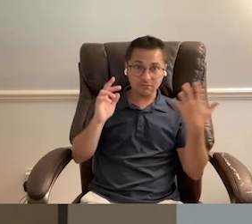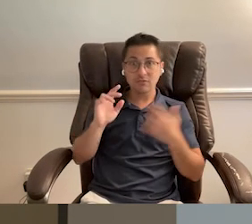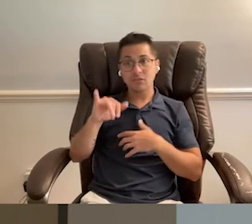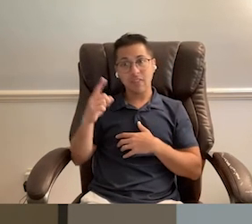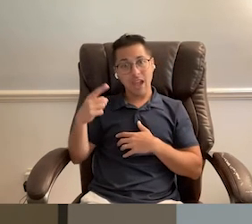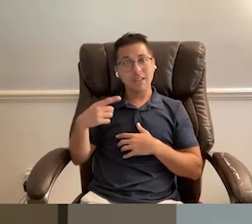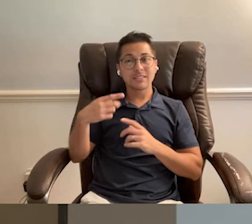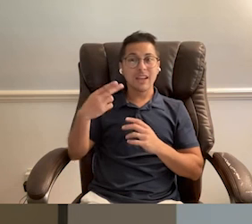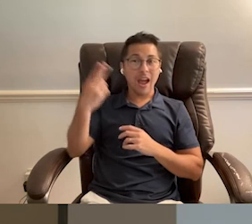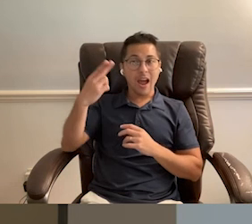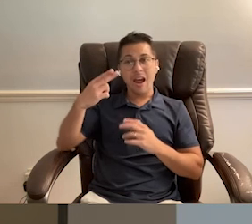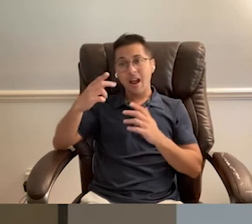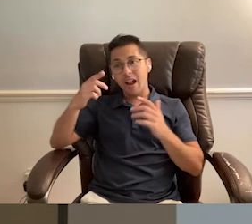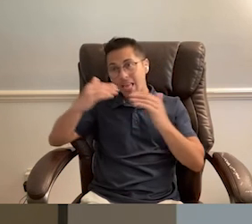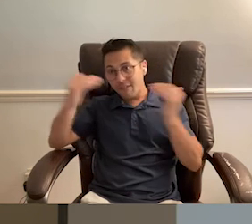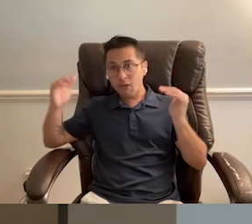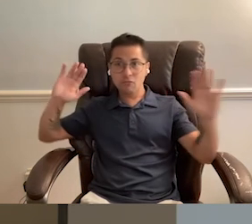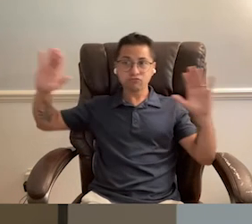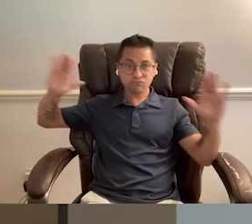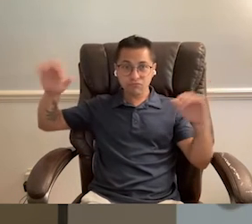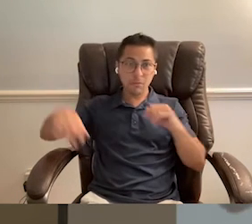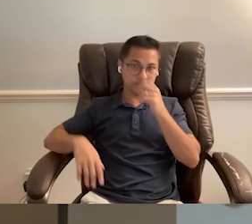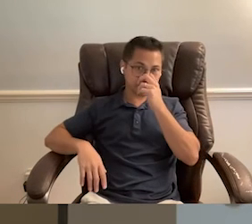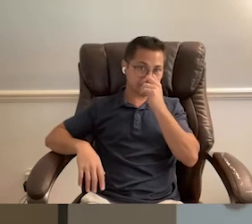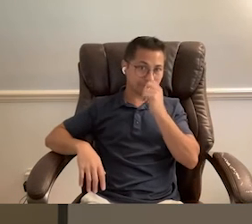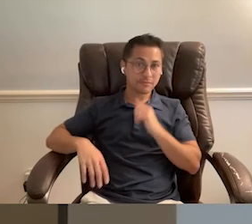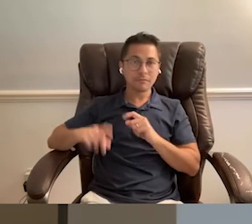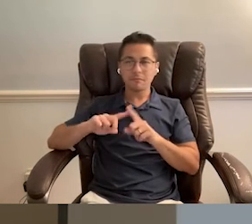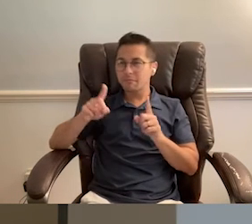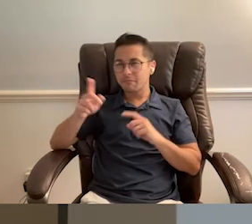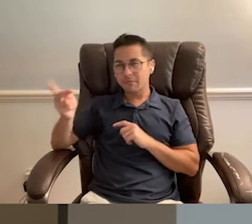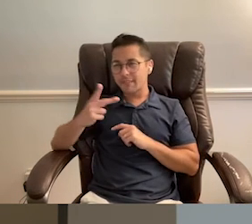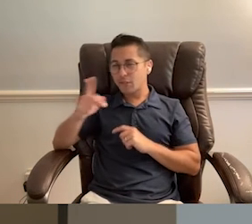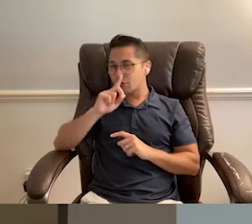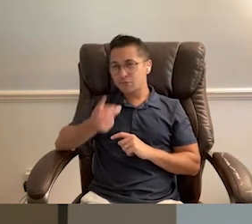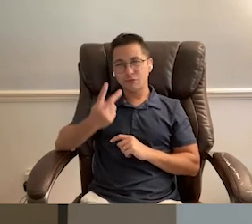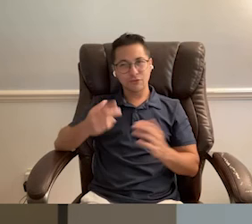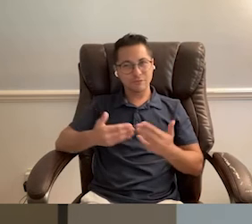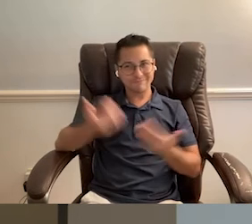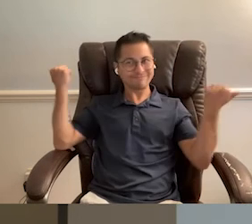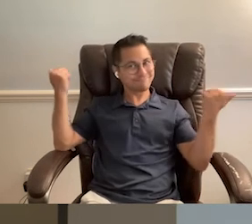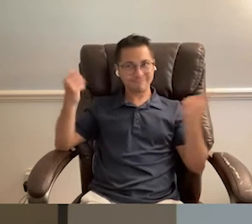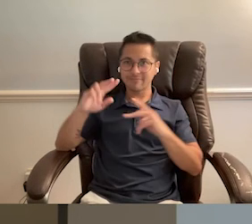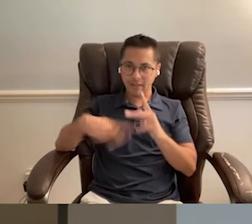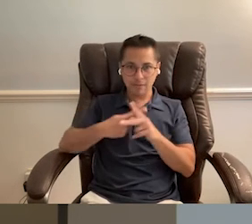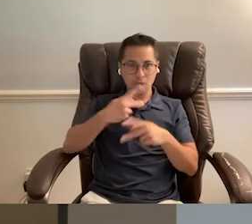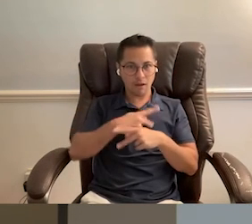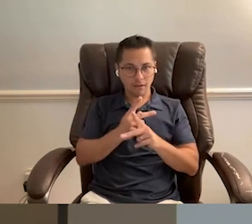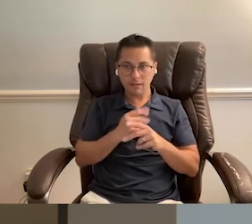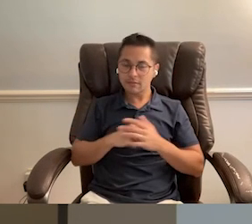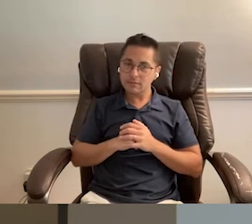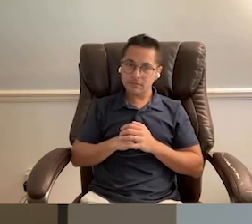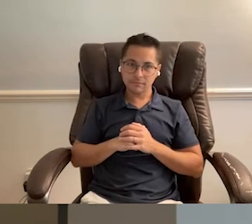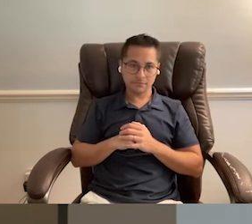difference between a special needs trust and an able account. But they're not really, I mean, they're two different types of products completely. Is it less accountability per